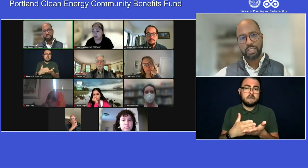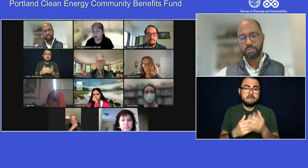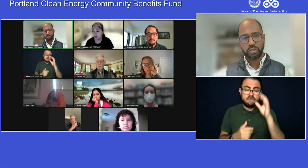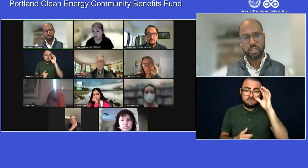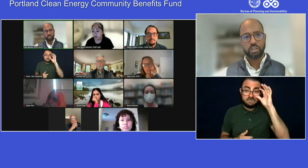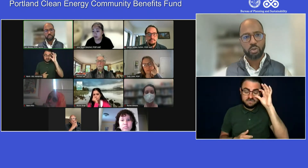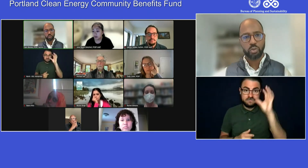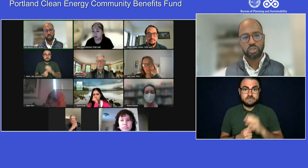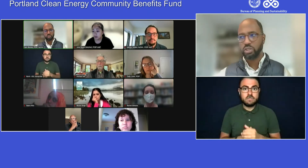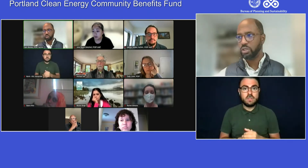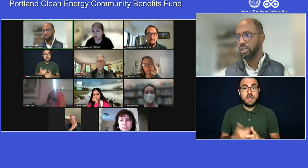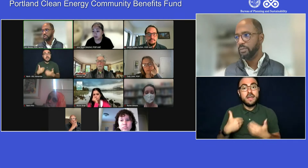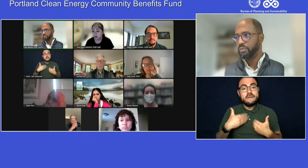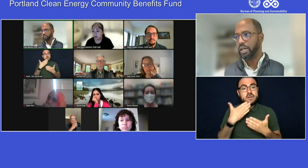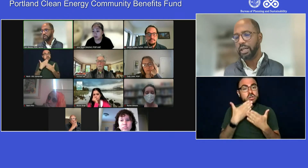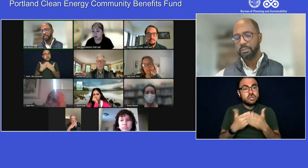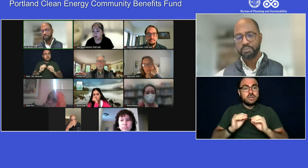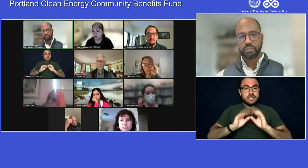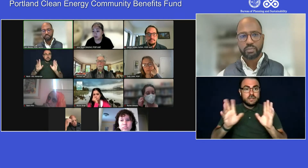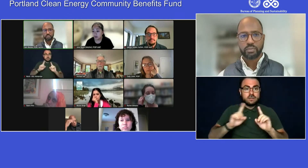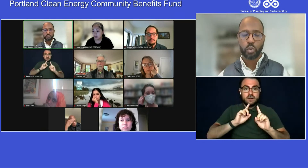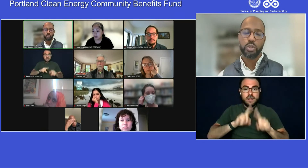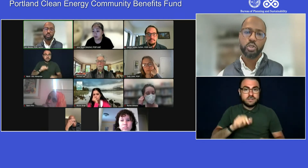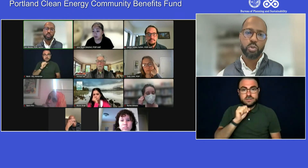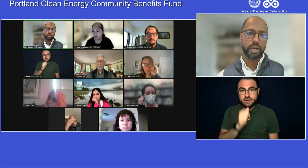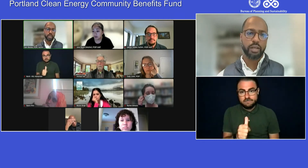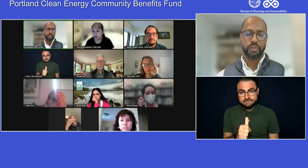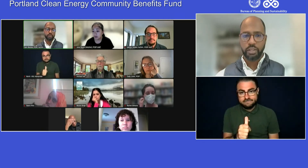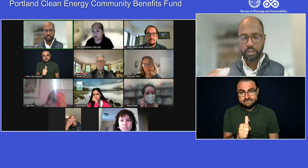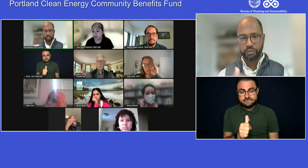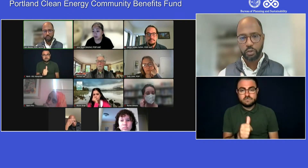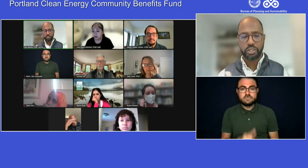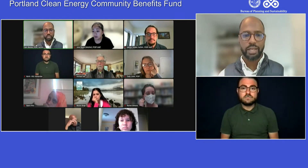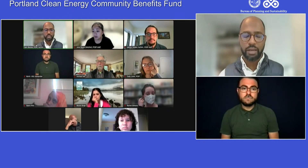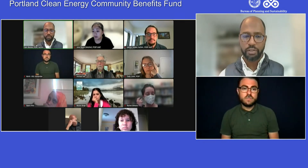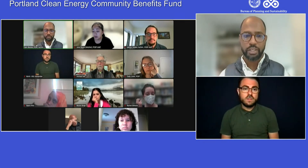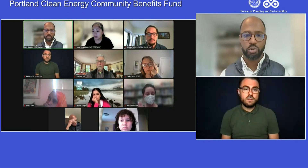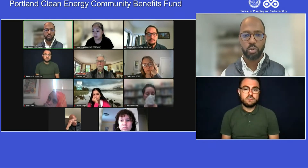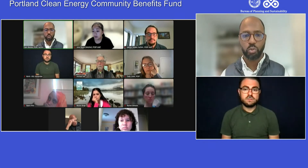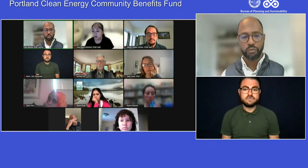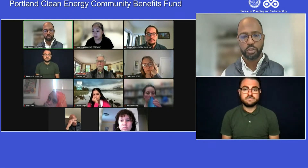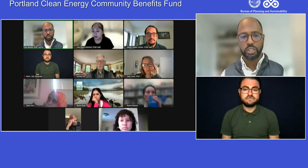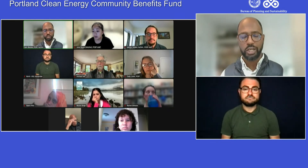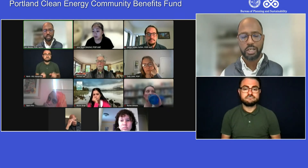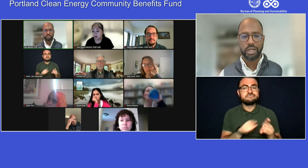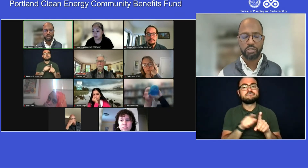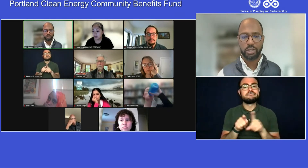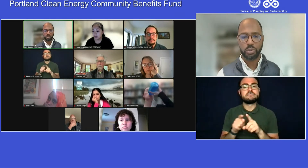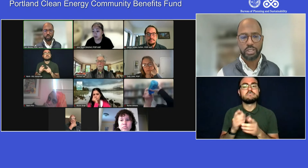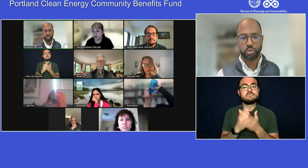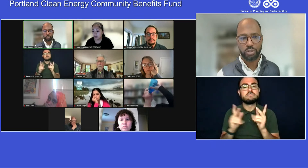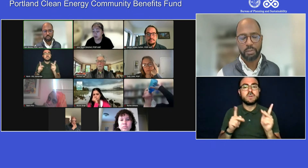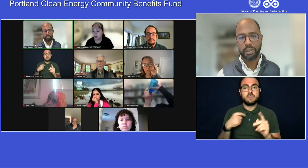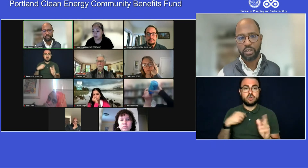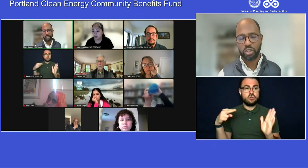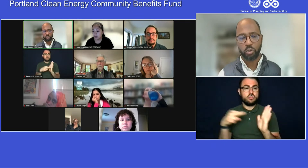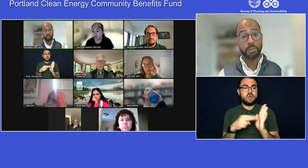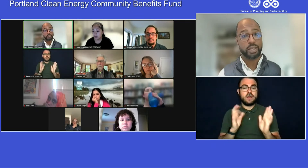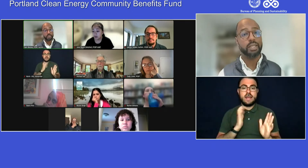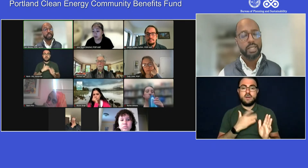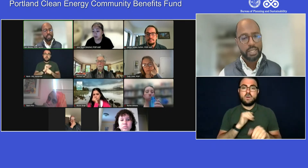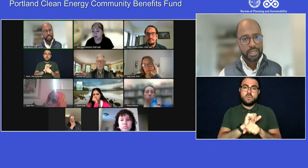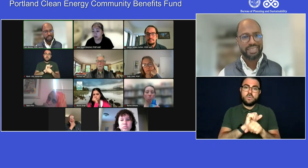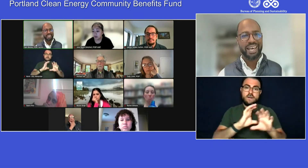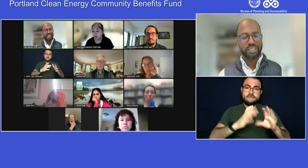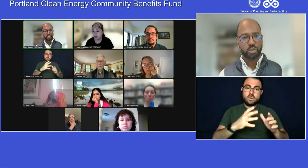clear answer to this particular question. We do have, and folks can navigate to our workforce and contractor equity agreement